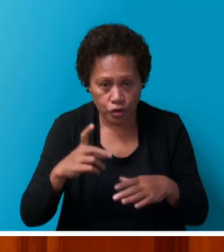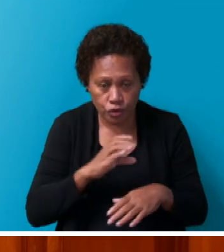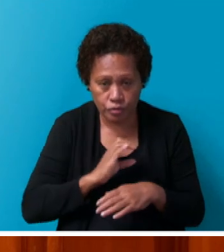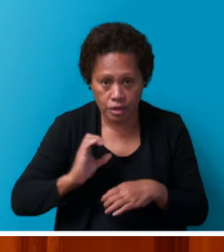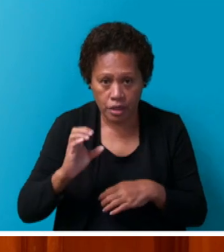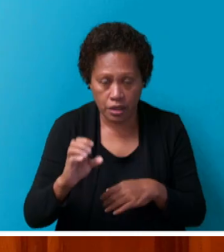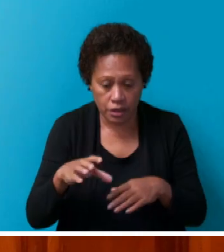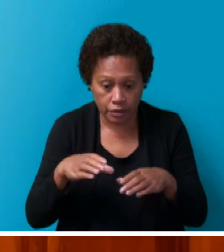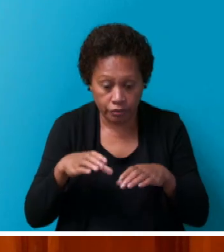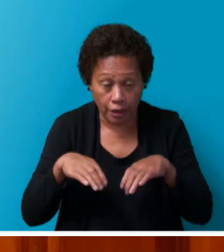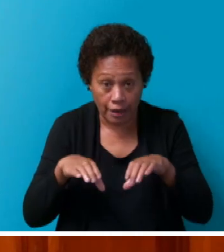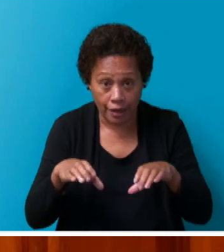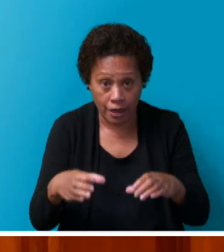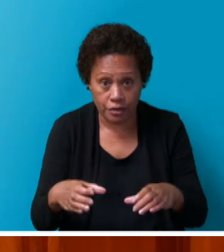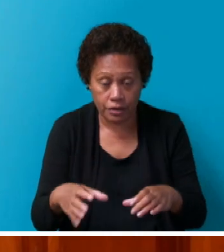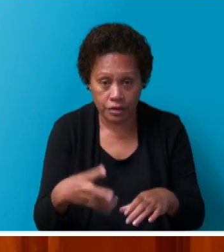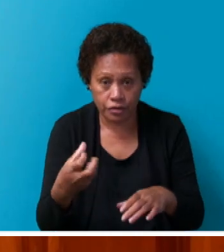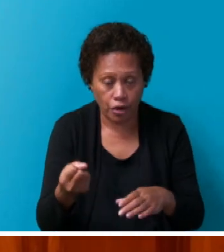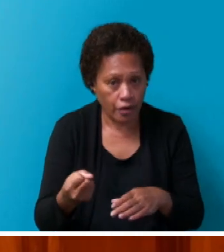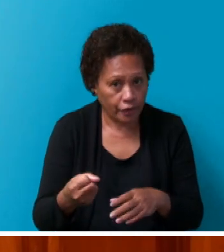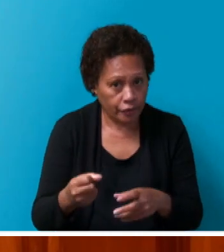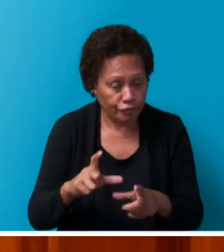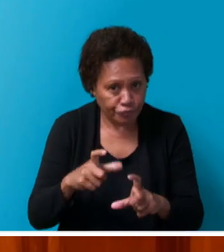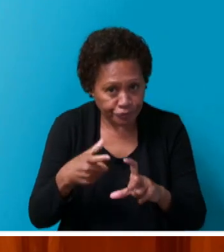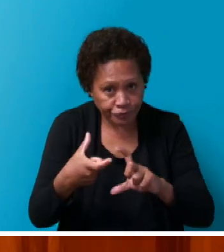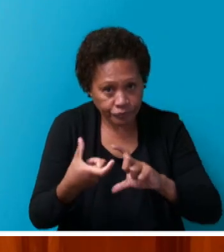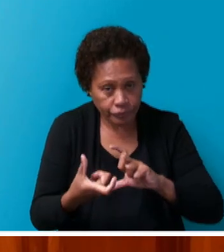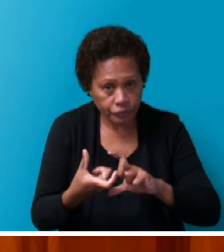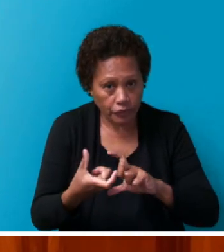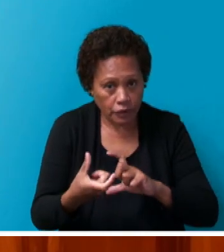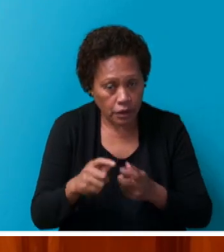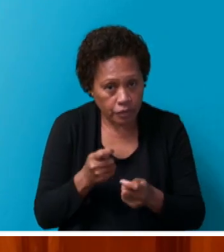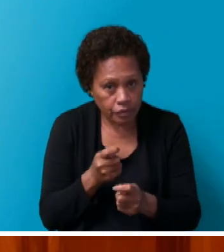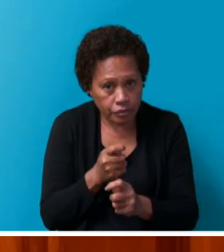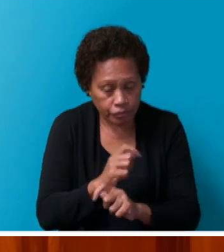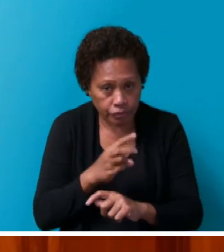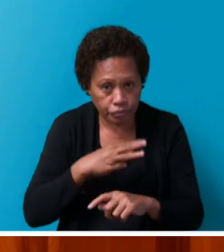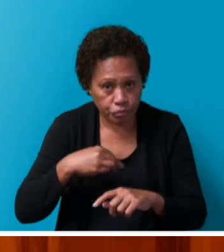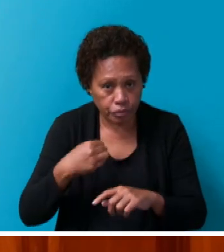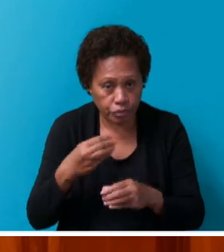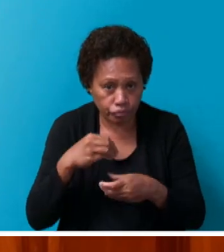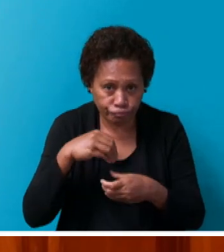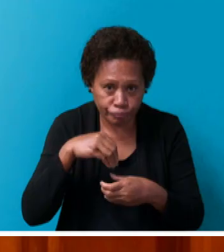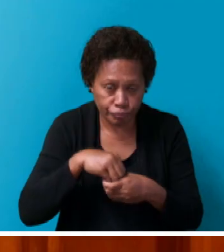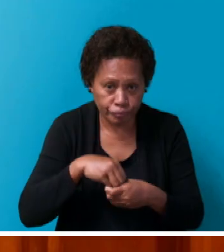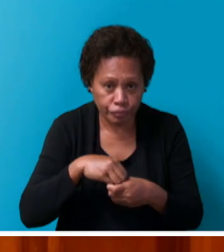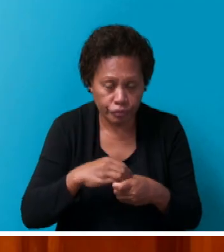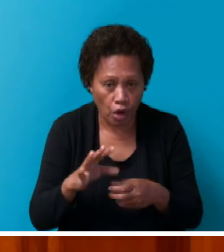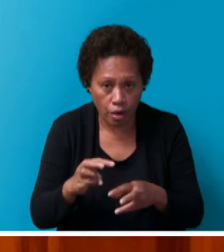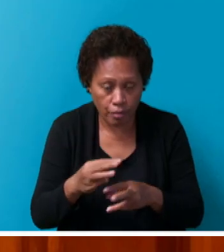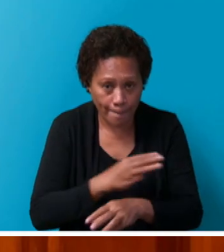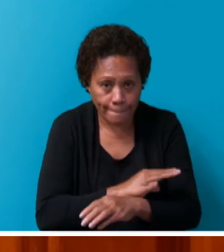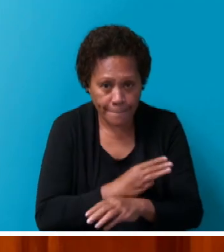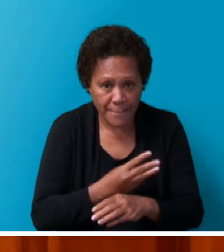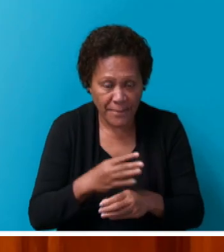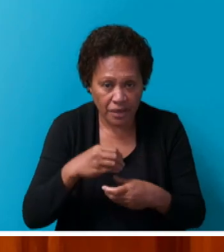the partners, the Ministry of Environment and Climate Change, Fisheries and Forests, Itauke Affairs, and Blue Prosperity Fiji, the